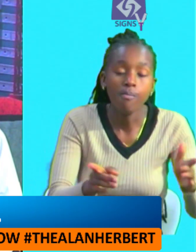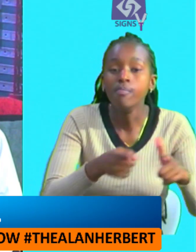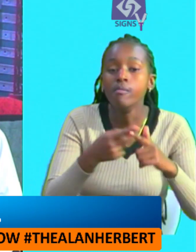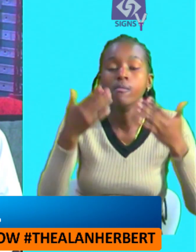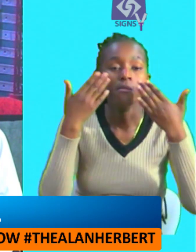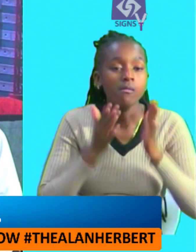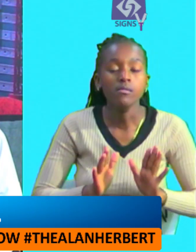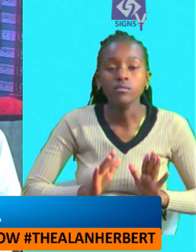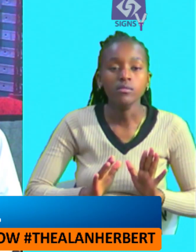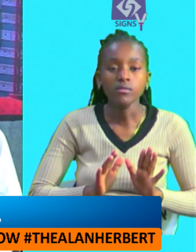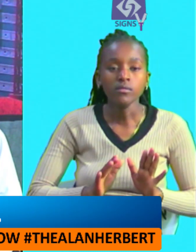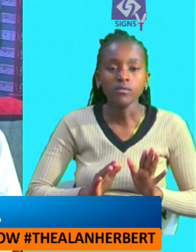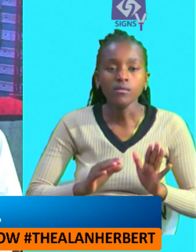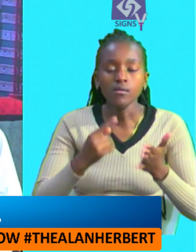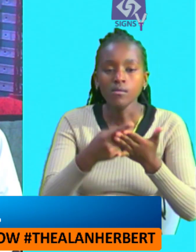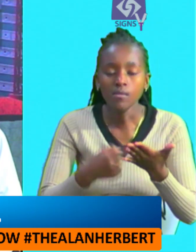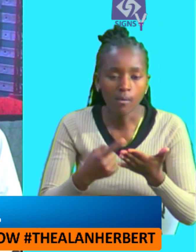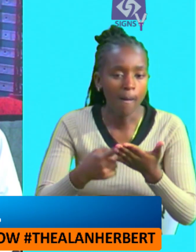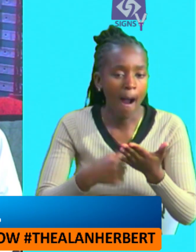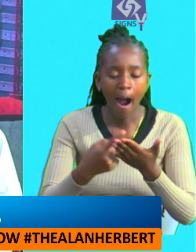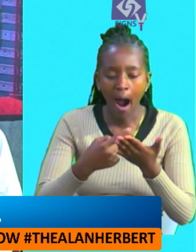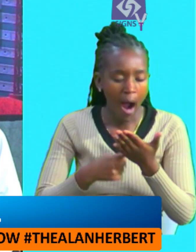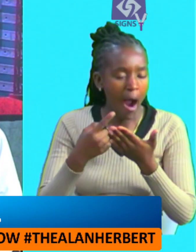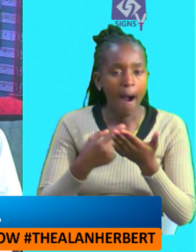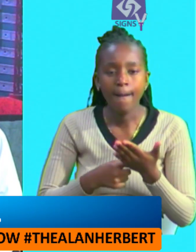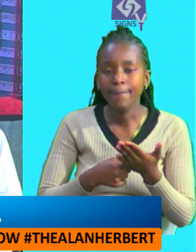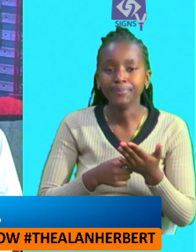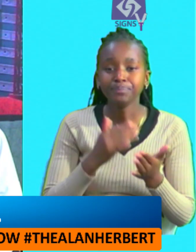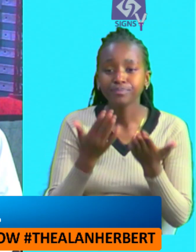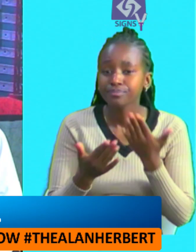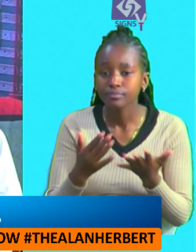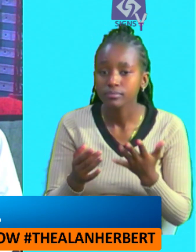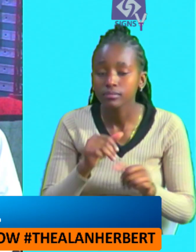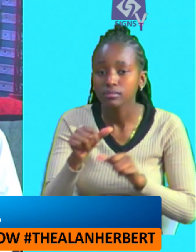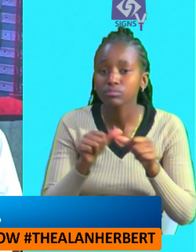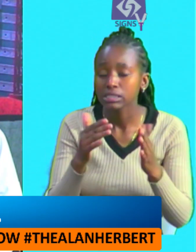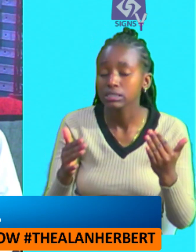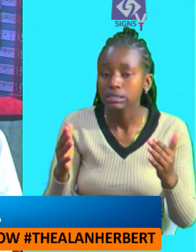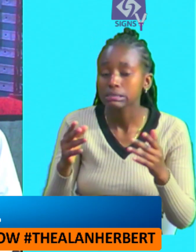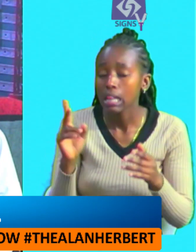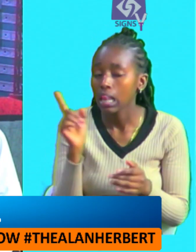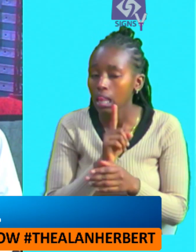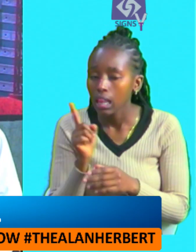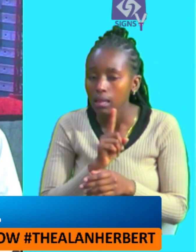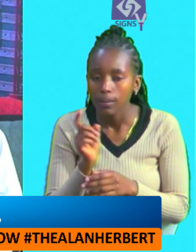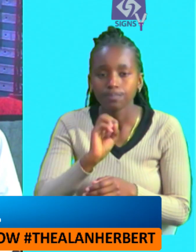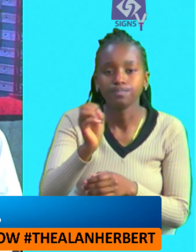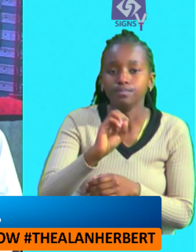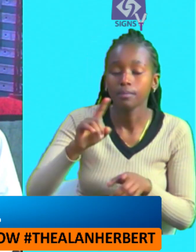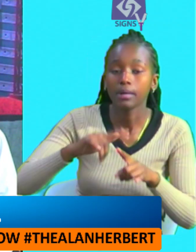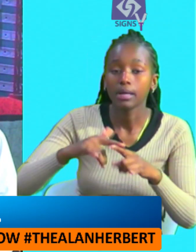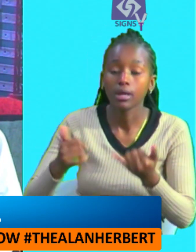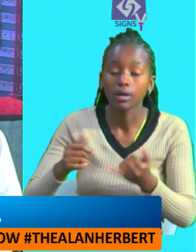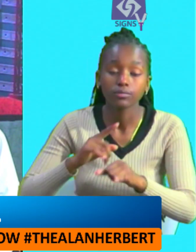nataka kumini, like you're open to say anything. Yeah, you're open to mix your language. And actually that's the essence of